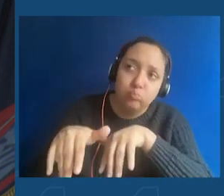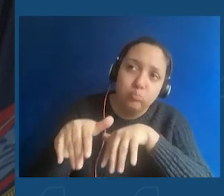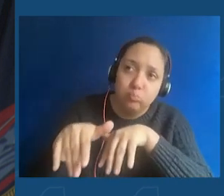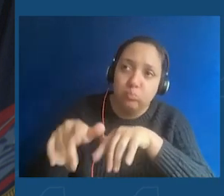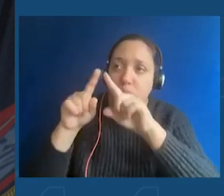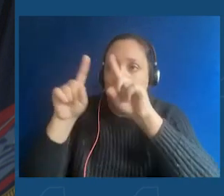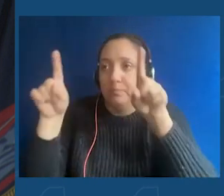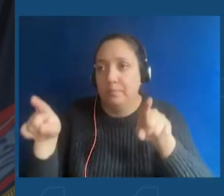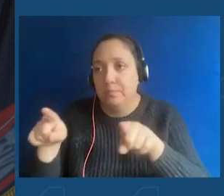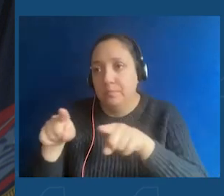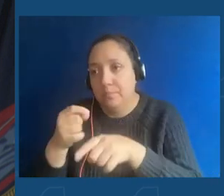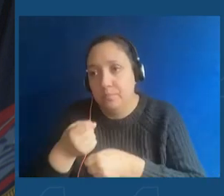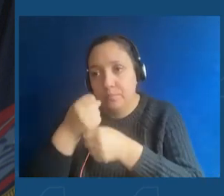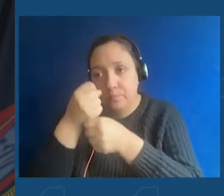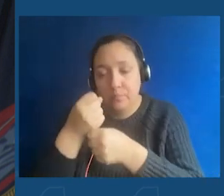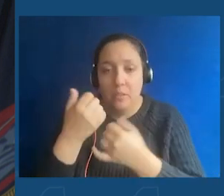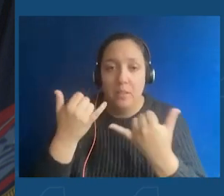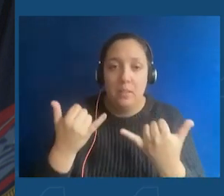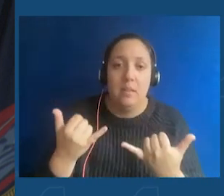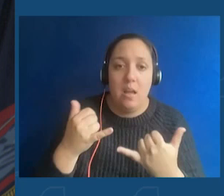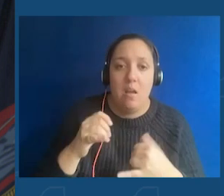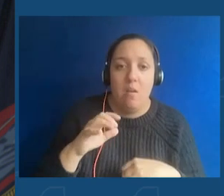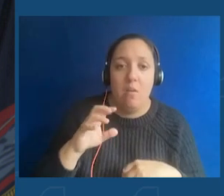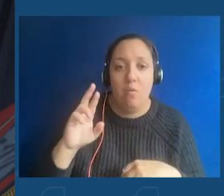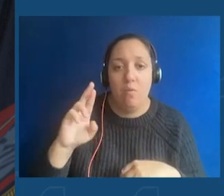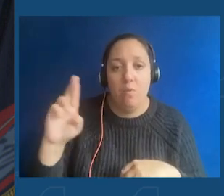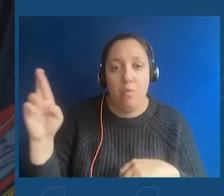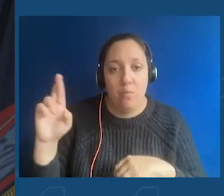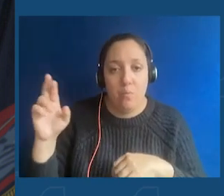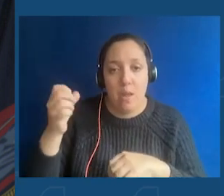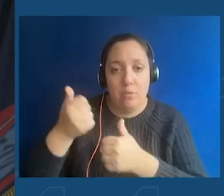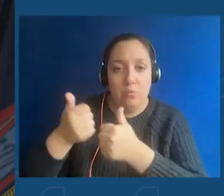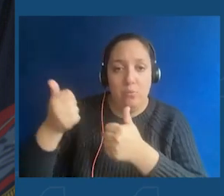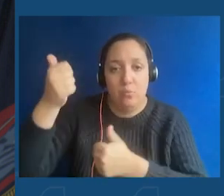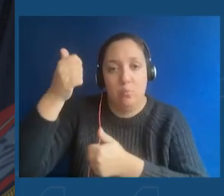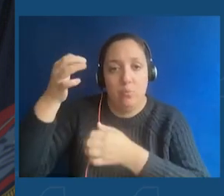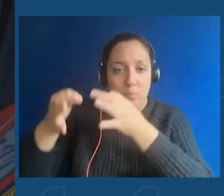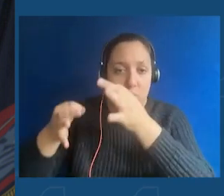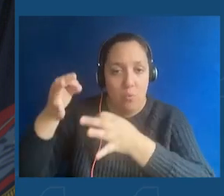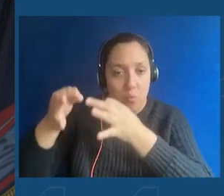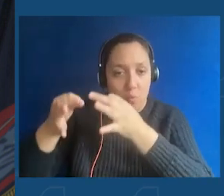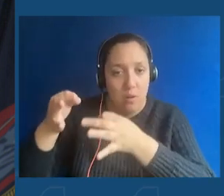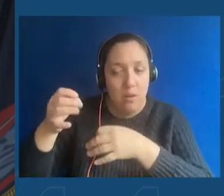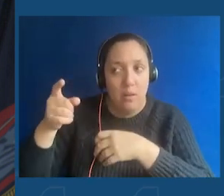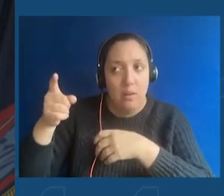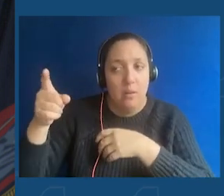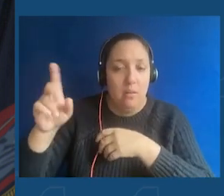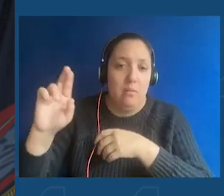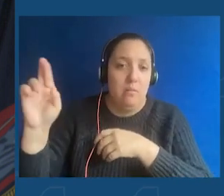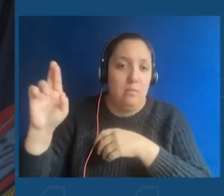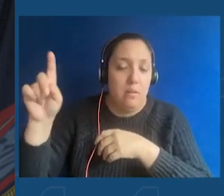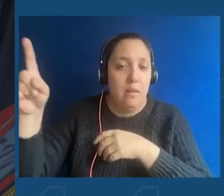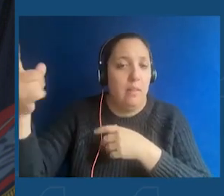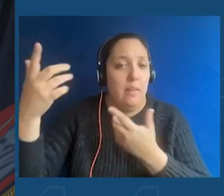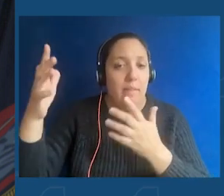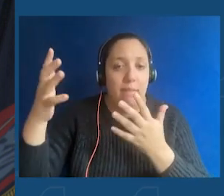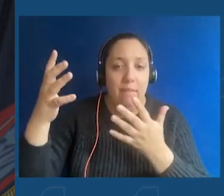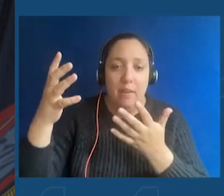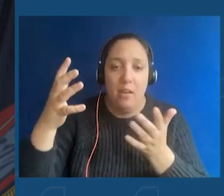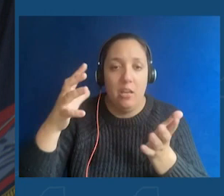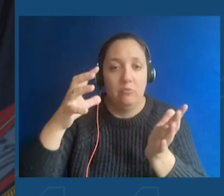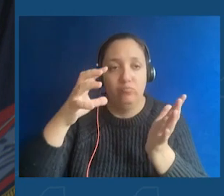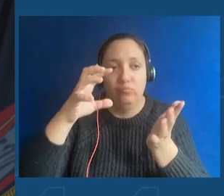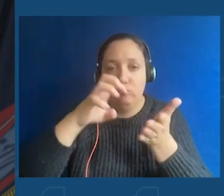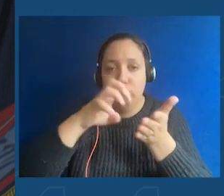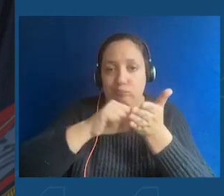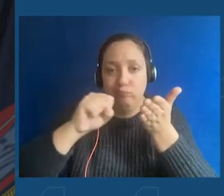extremist far-right Supreme Court literally stripped away our fundamental rights by the end of last June, putting tens of millions of lives at